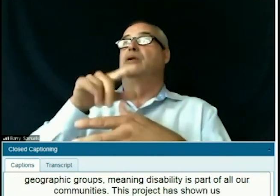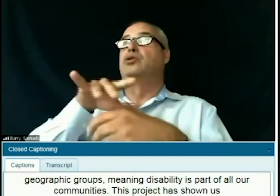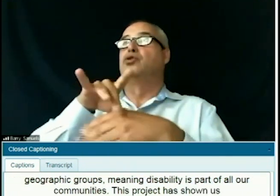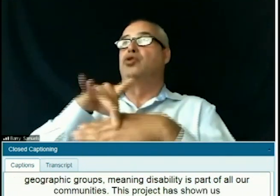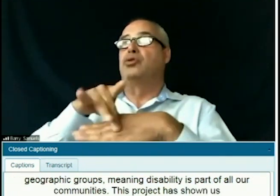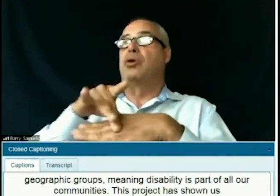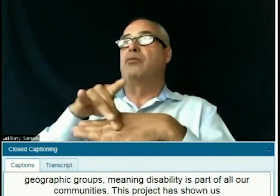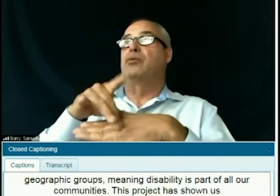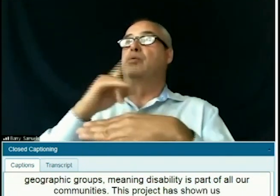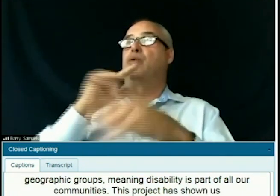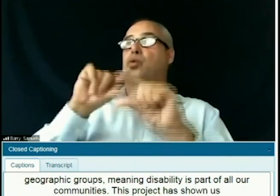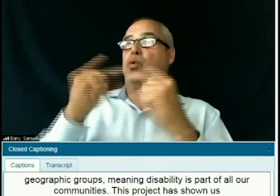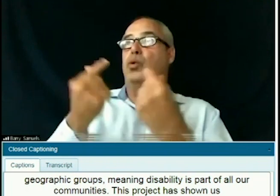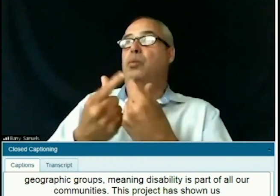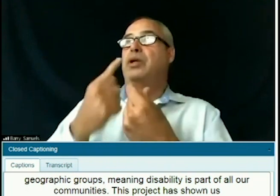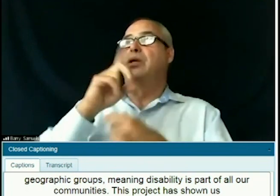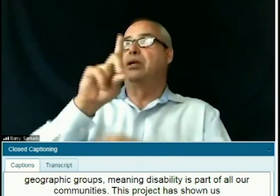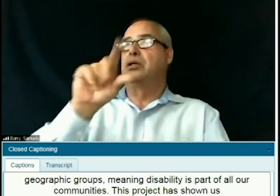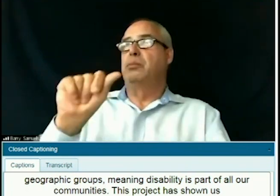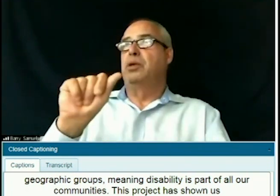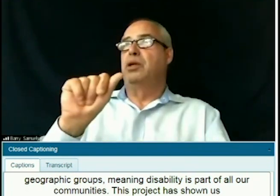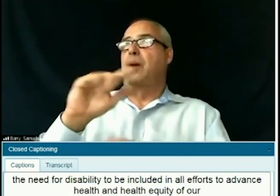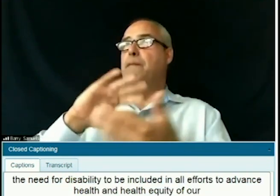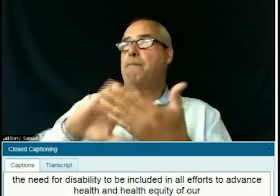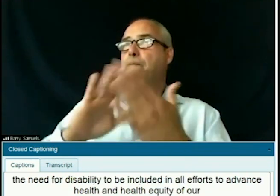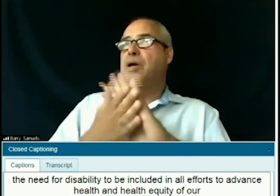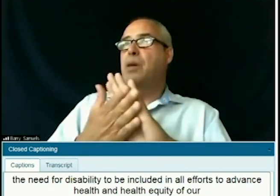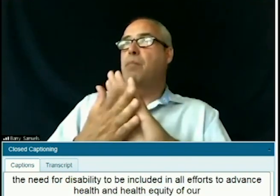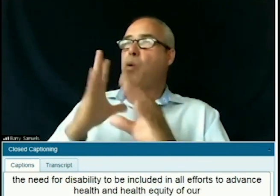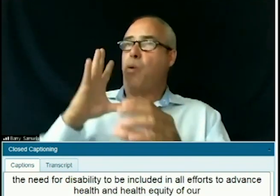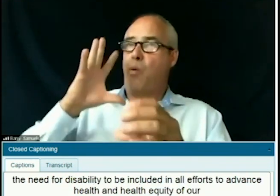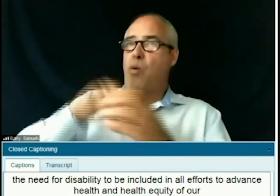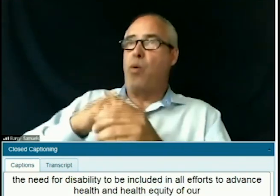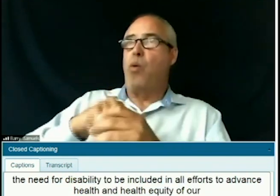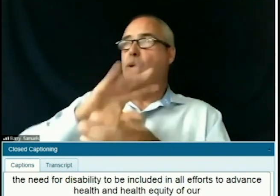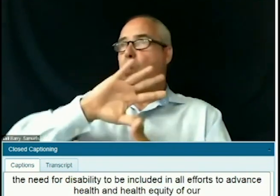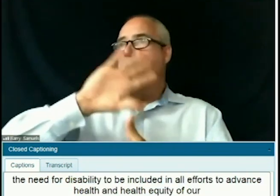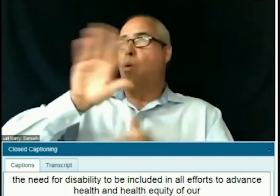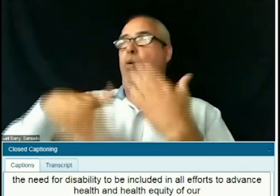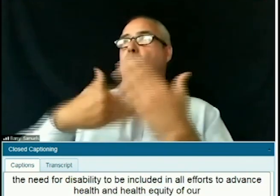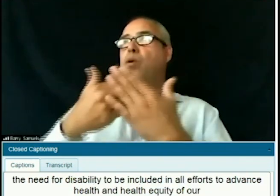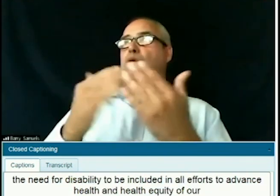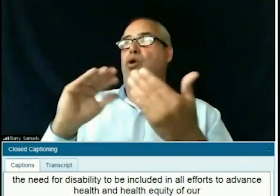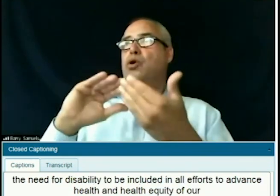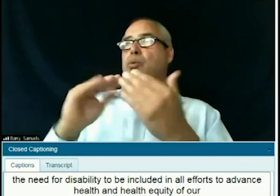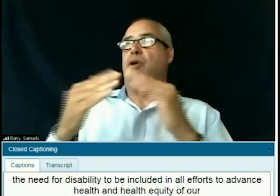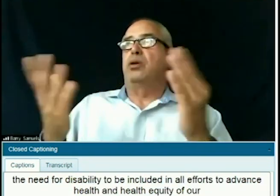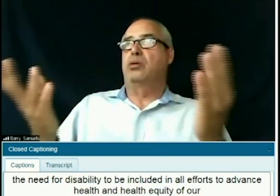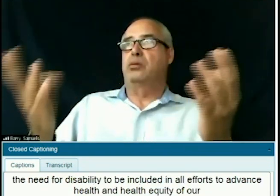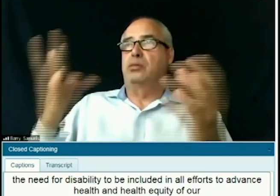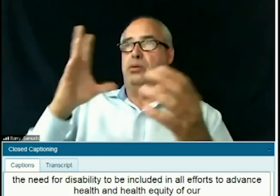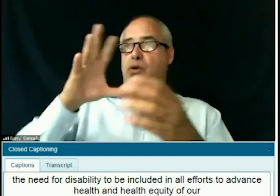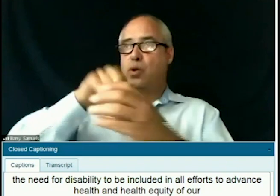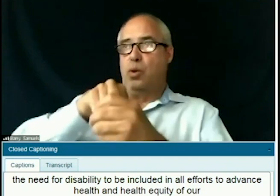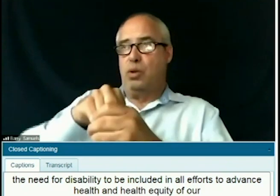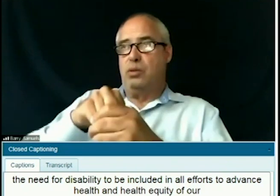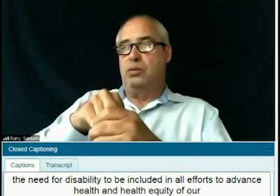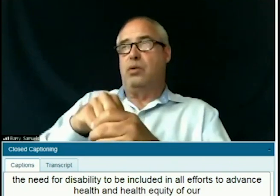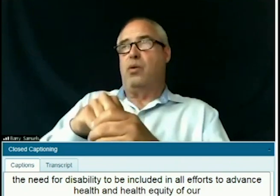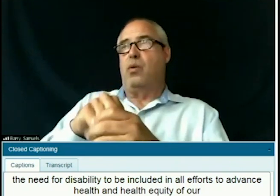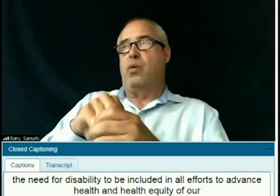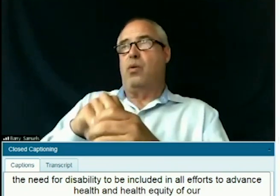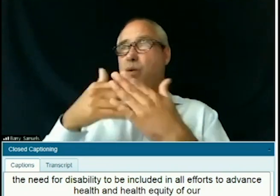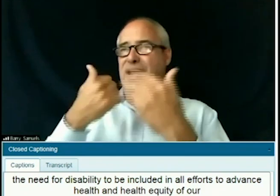meaning disability is part of all our communities. This project has shown us the need for disability to be included in all efforts